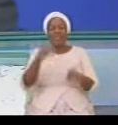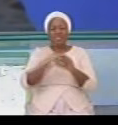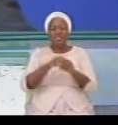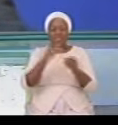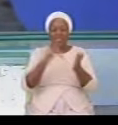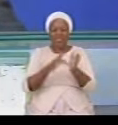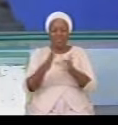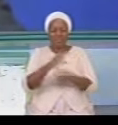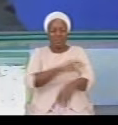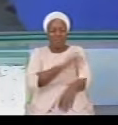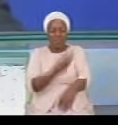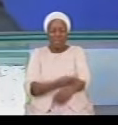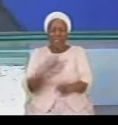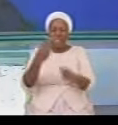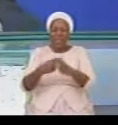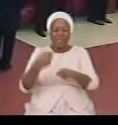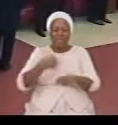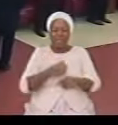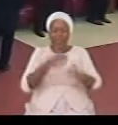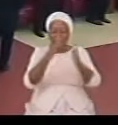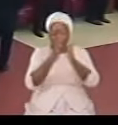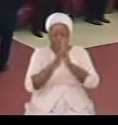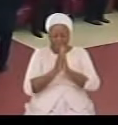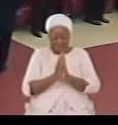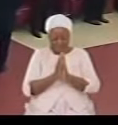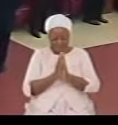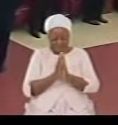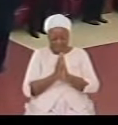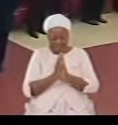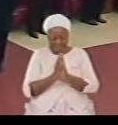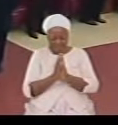Jesus' mighty name we pray.